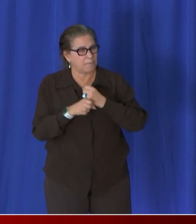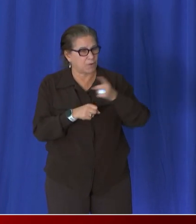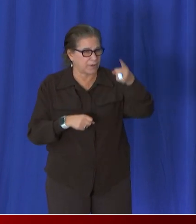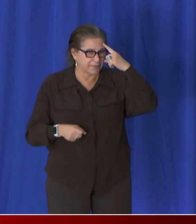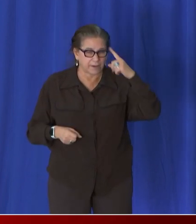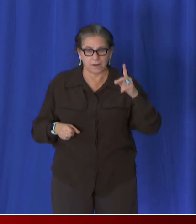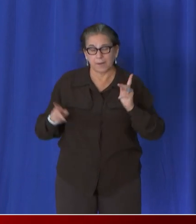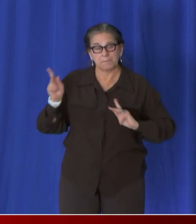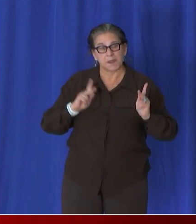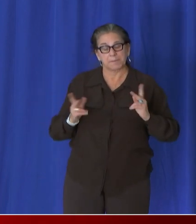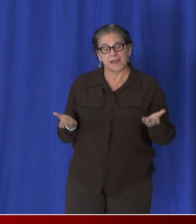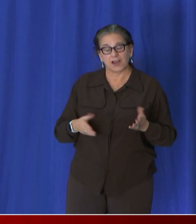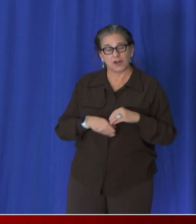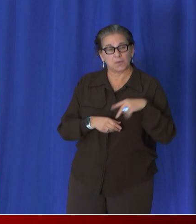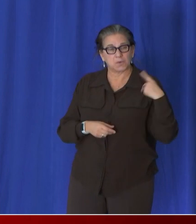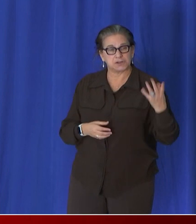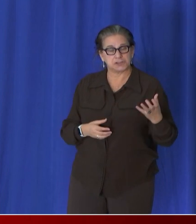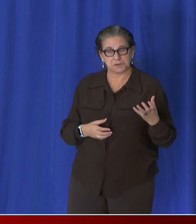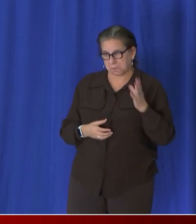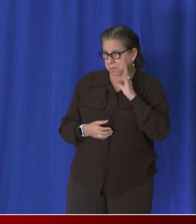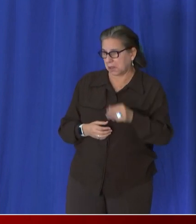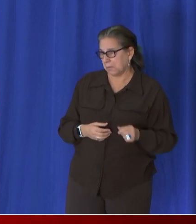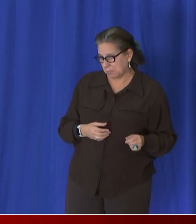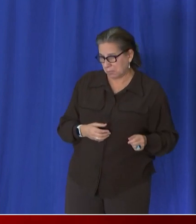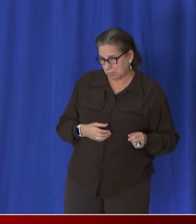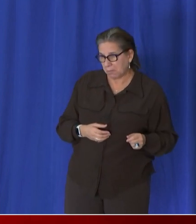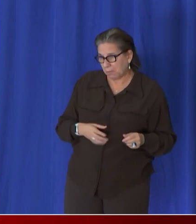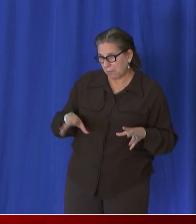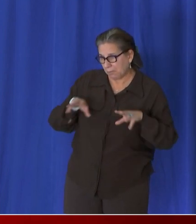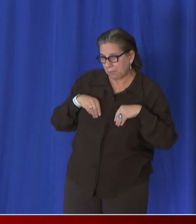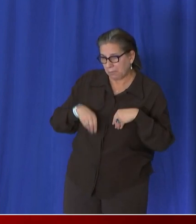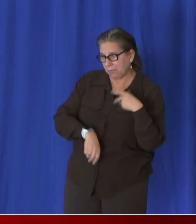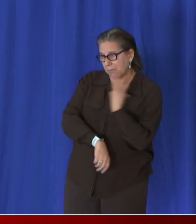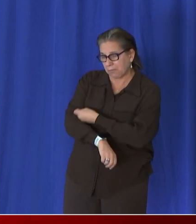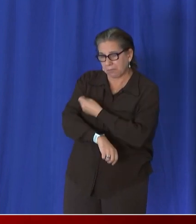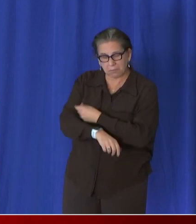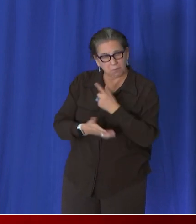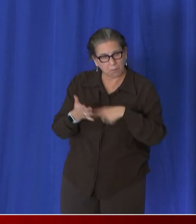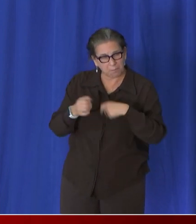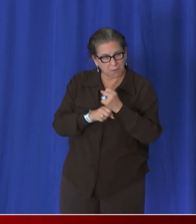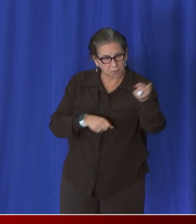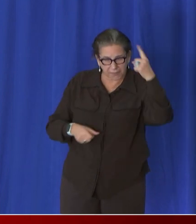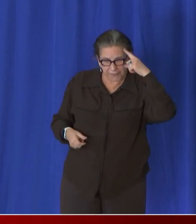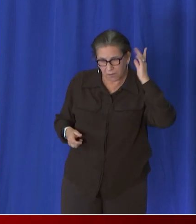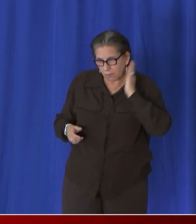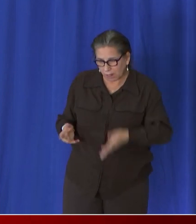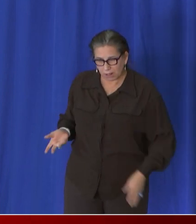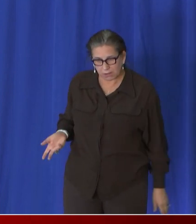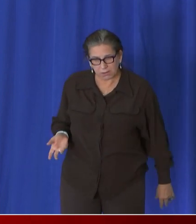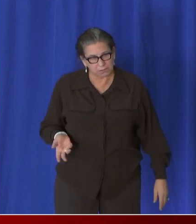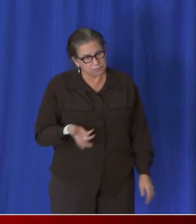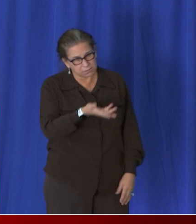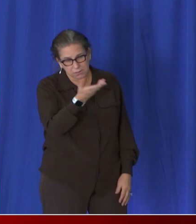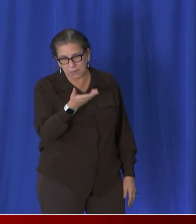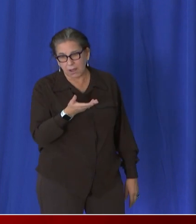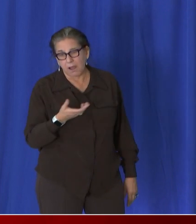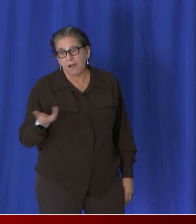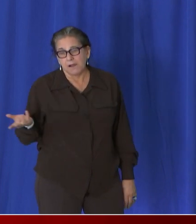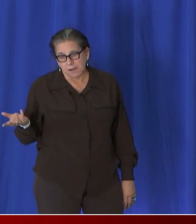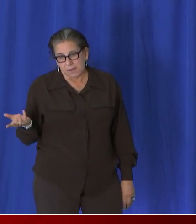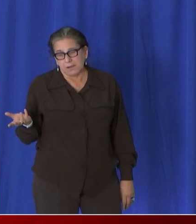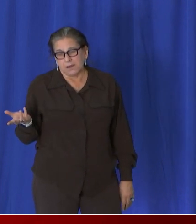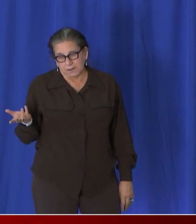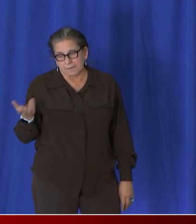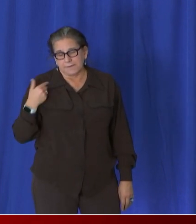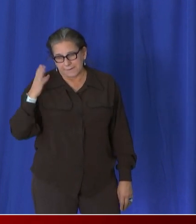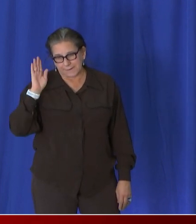mandates. When we announced mandates for healthcare workers, for school personnel, we